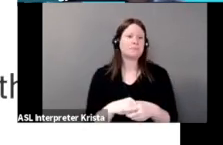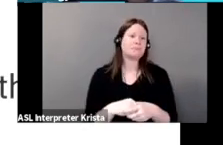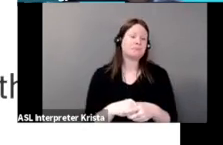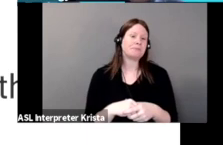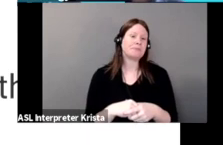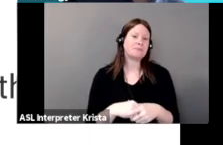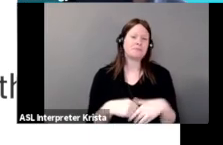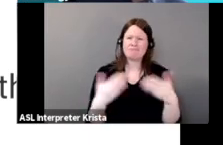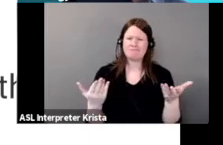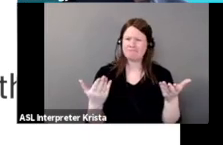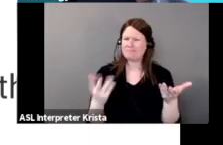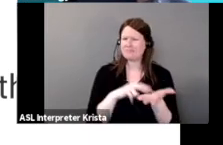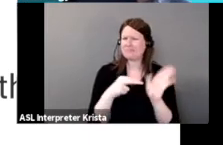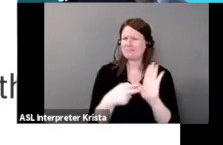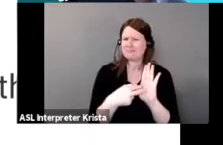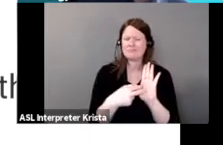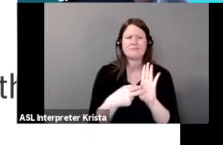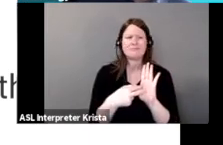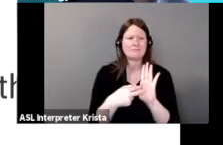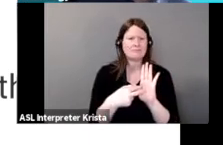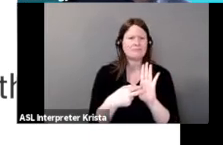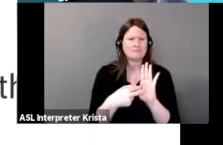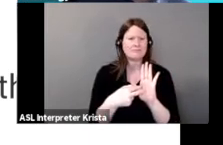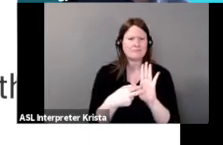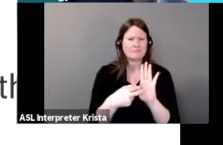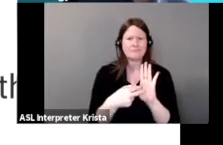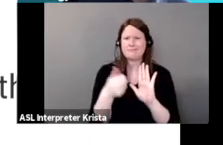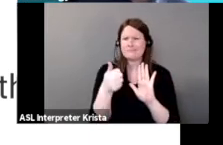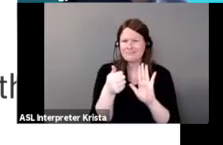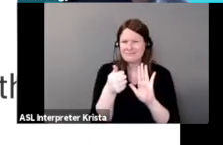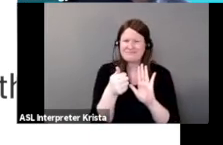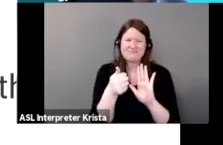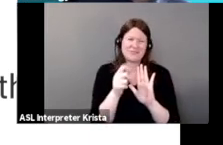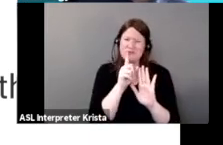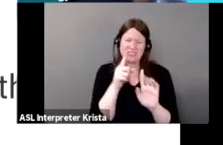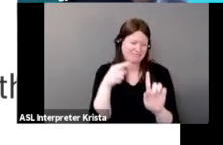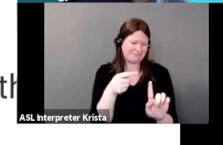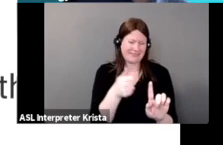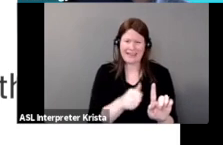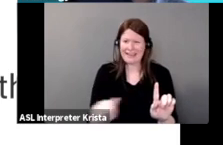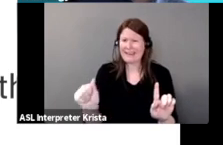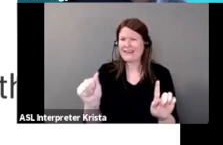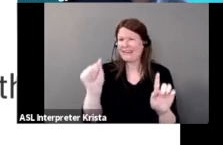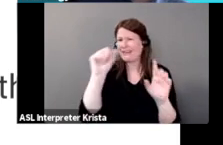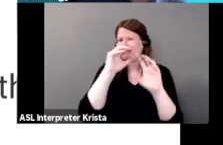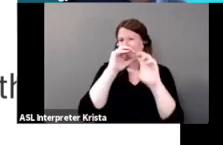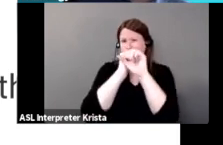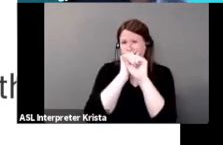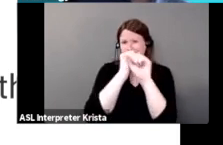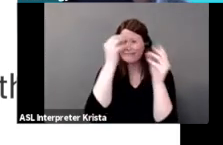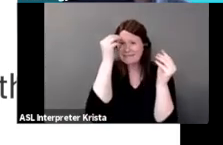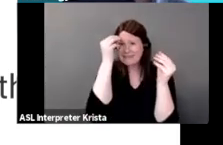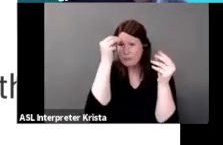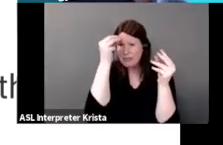What is a trade secret? Any confidential information or IP which may provide you with a competitive